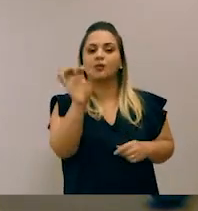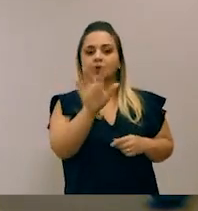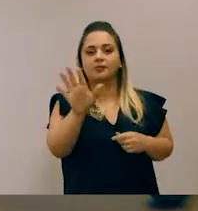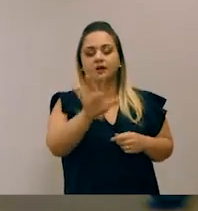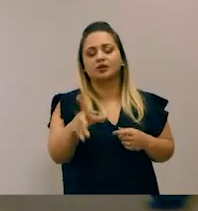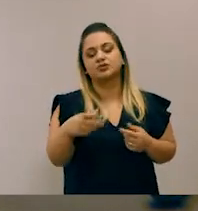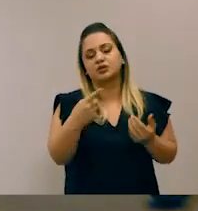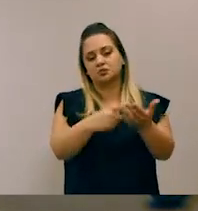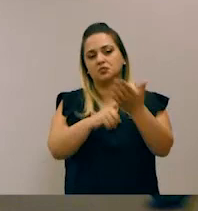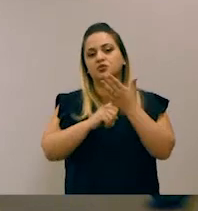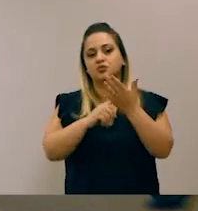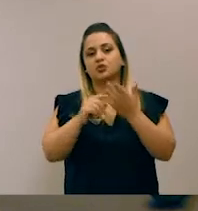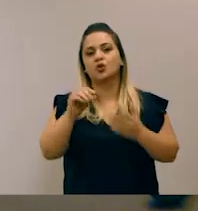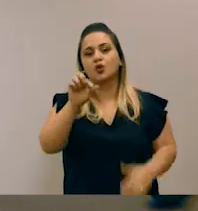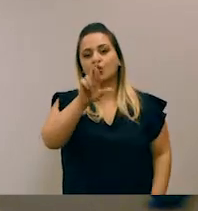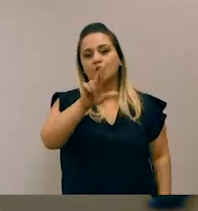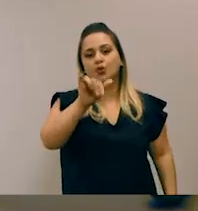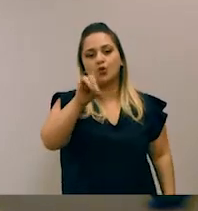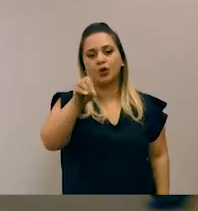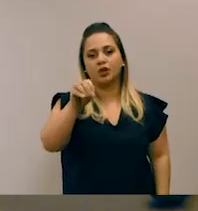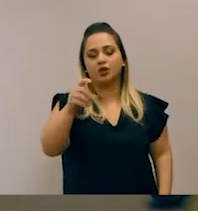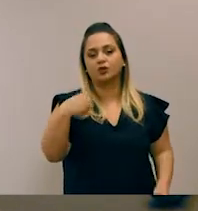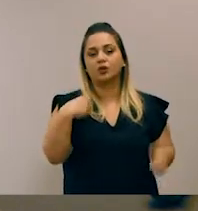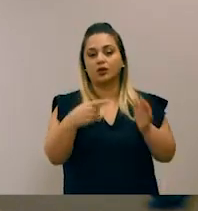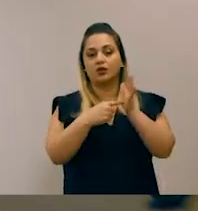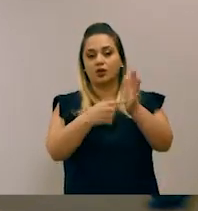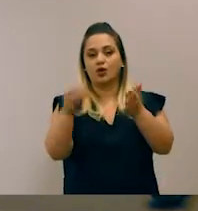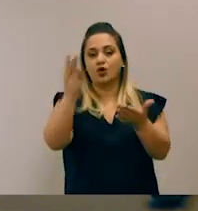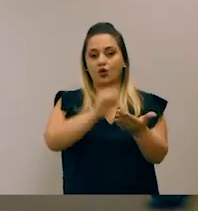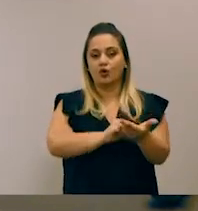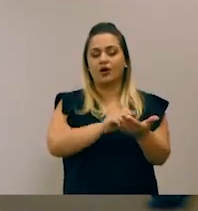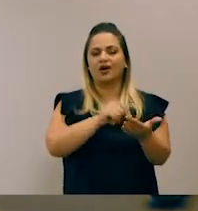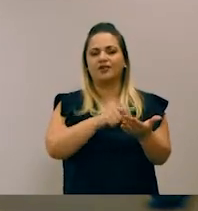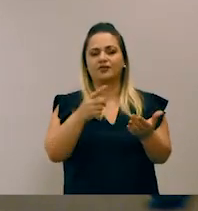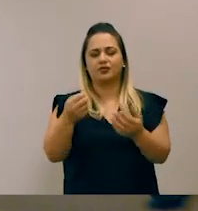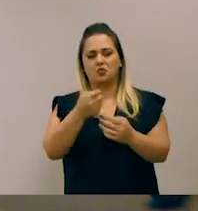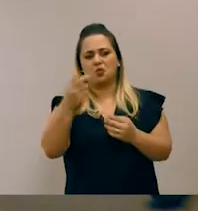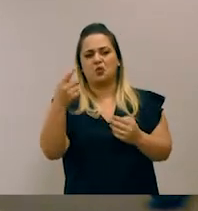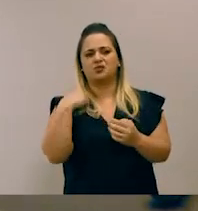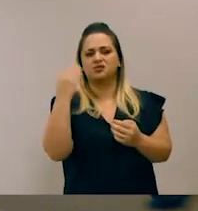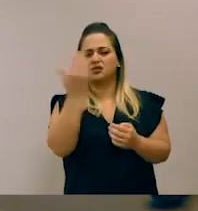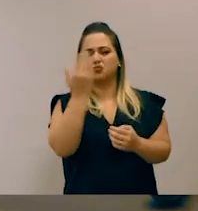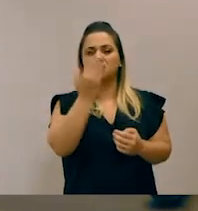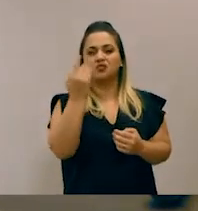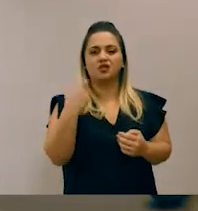example, in the example that he gave, the disturbance that was in the image